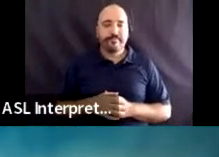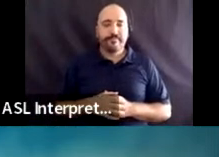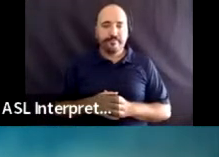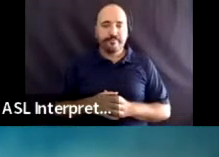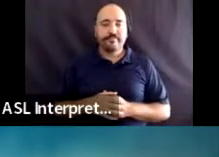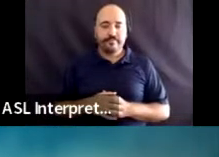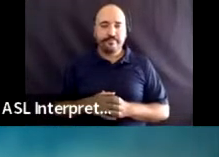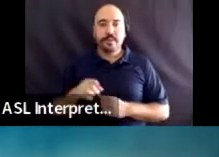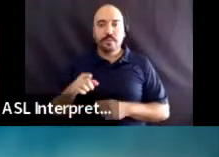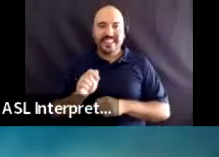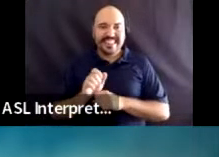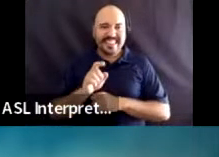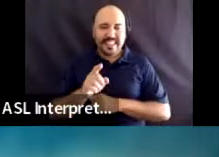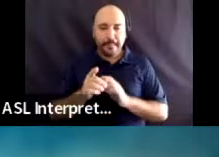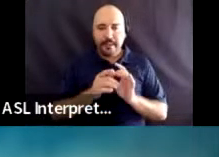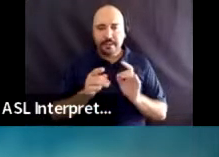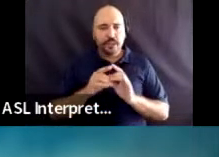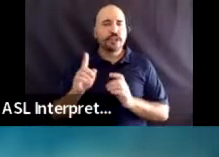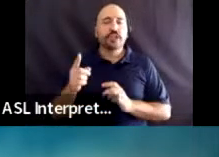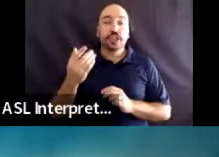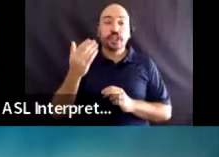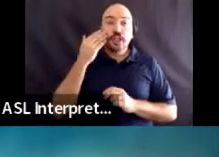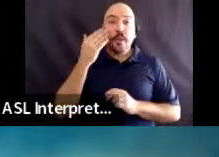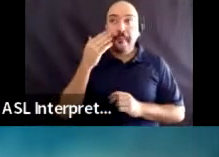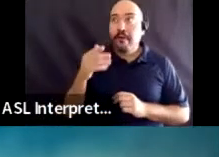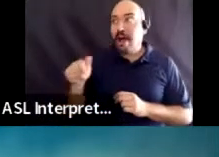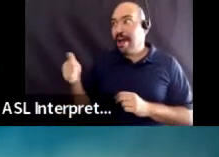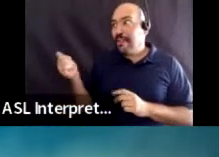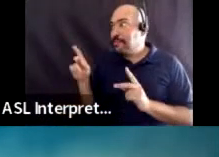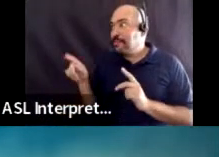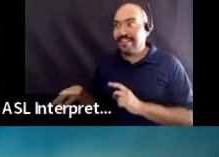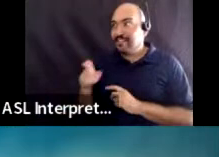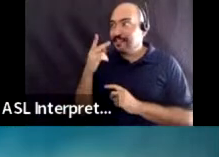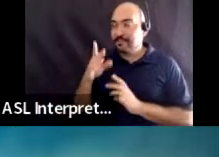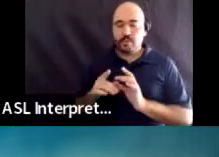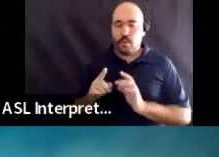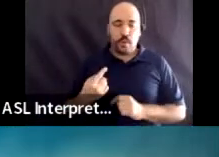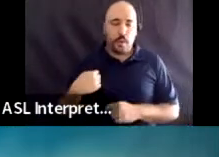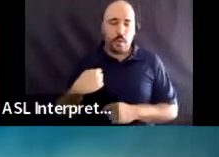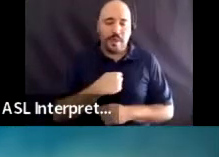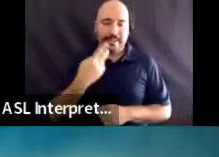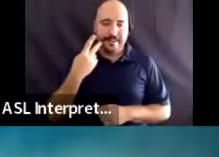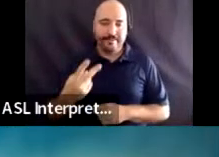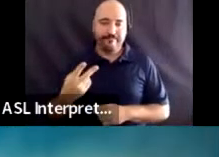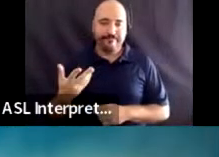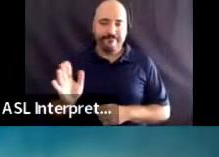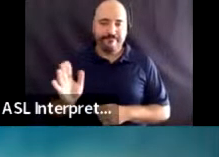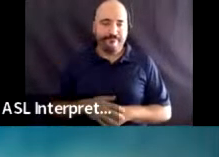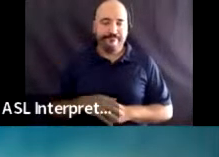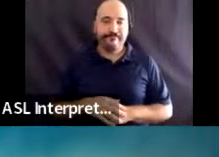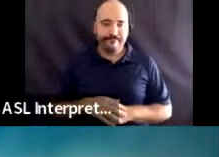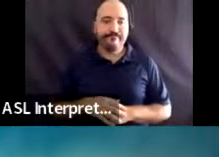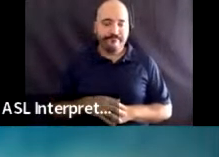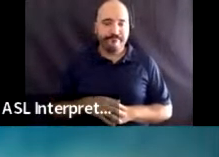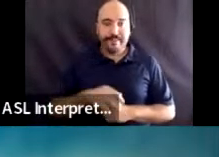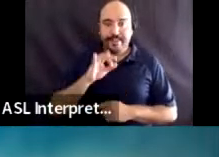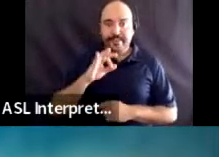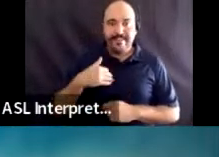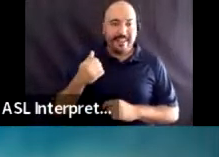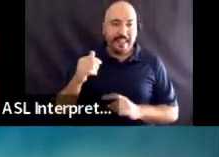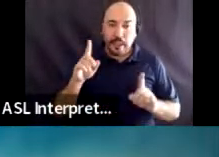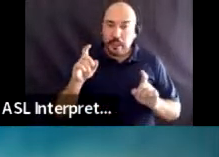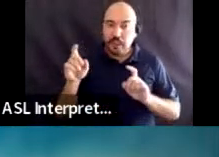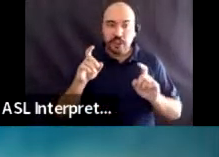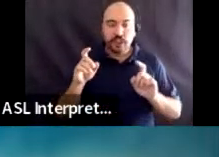send messages, just do know that the only folks that will get those messages are us, the panelists. So if you do have any